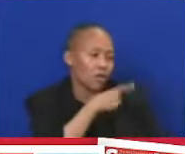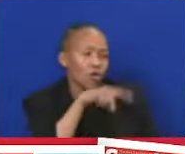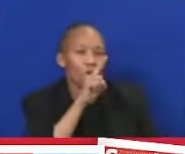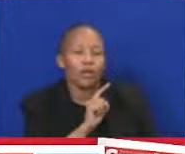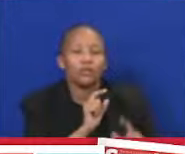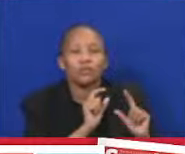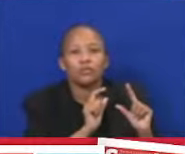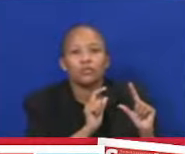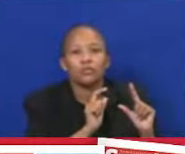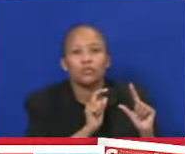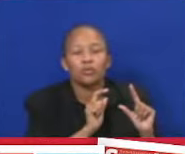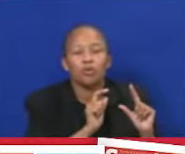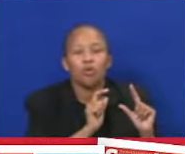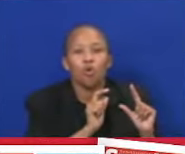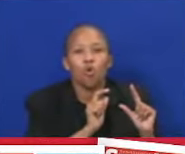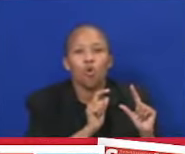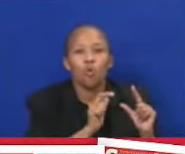The